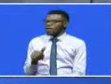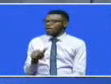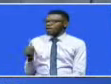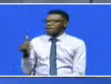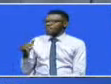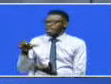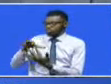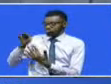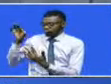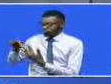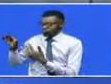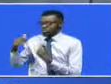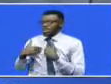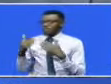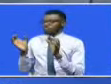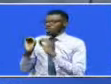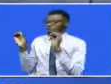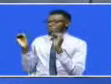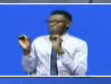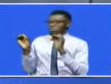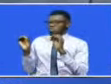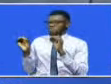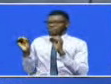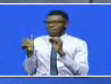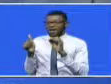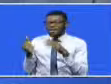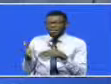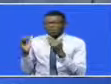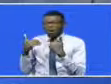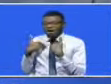option. There's no alternative way out.